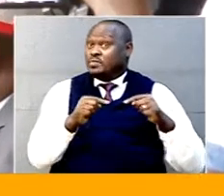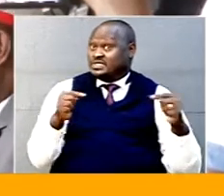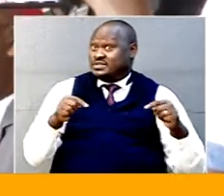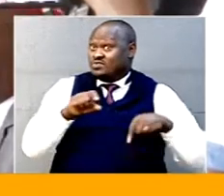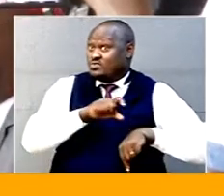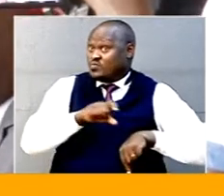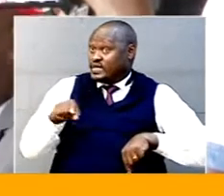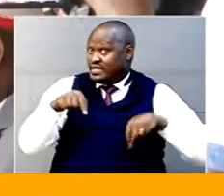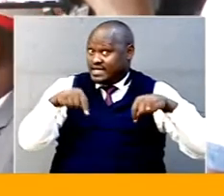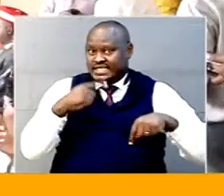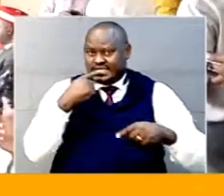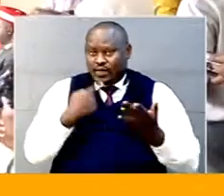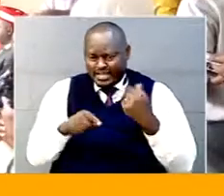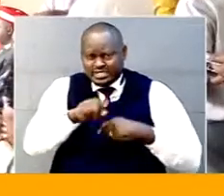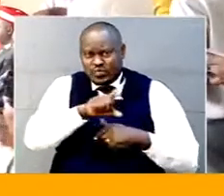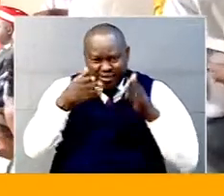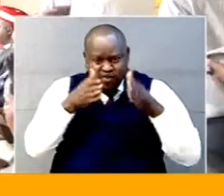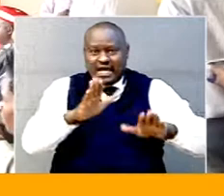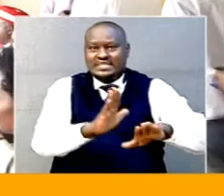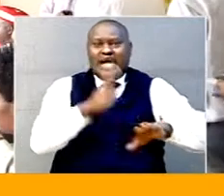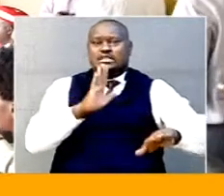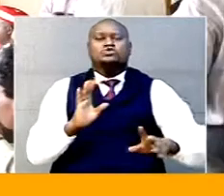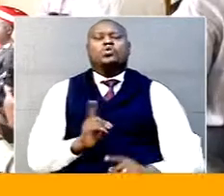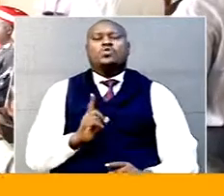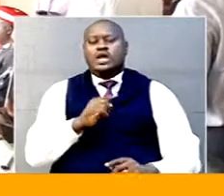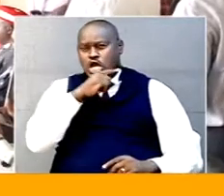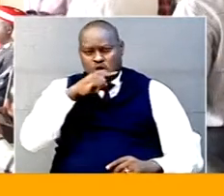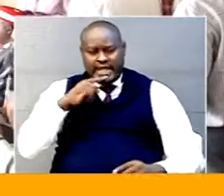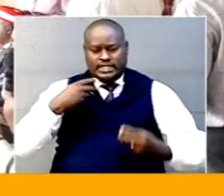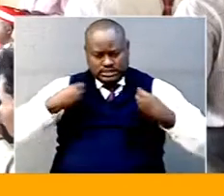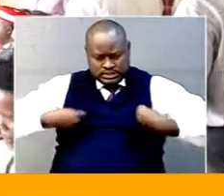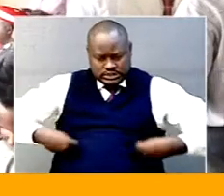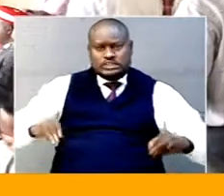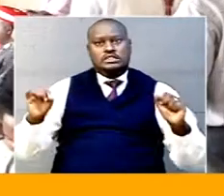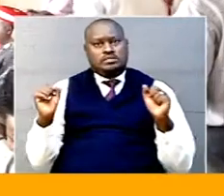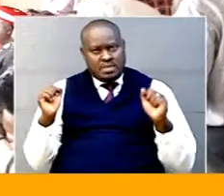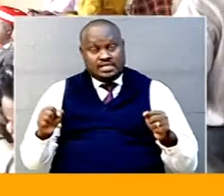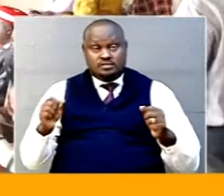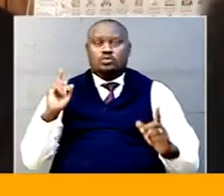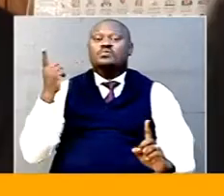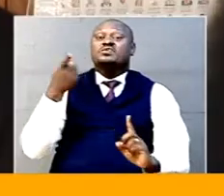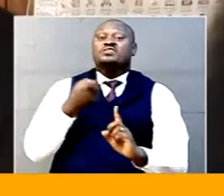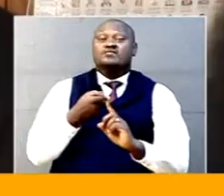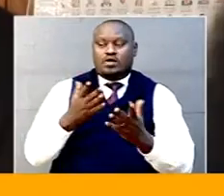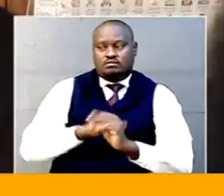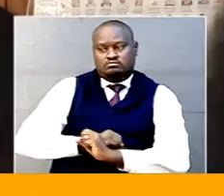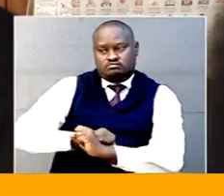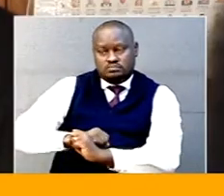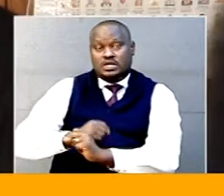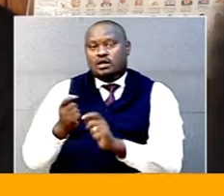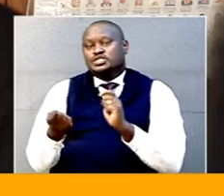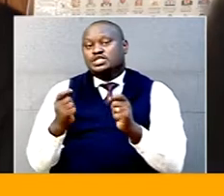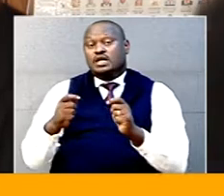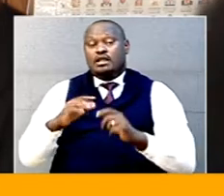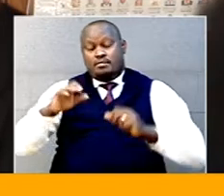a Tojikwatako week with a call on people to dress in red as a color to resist the amendment of the